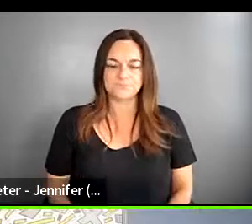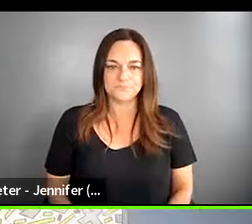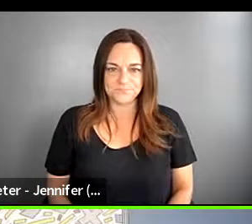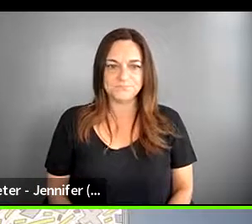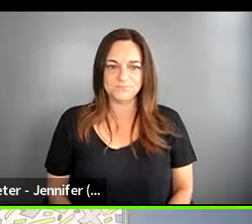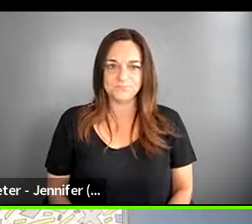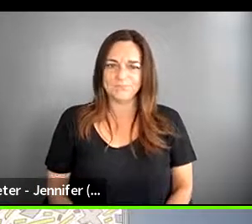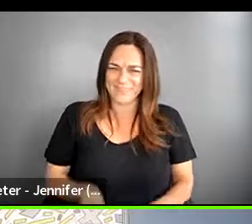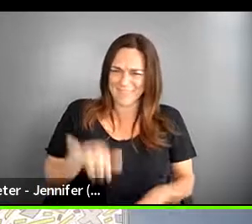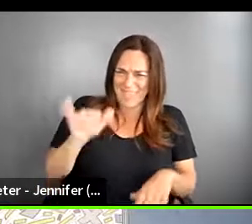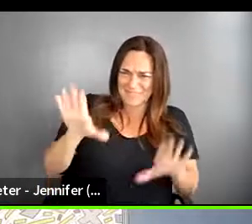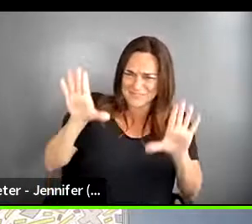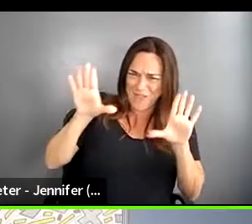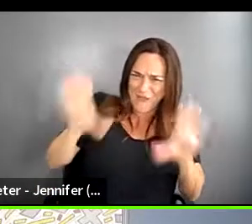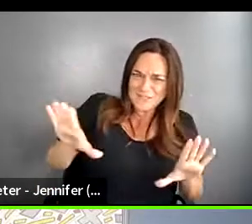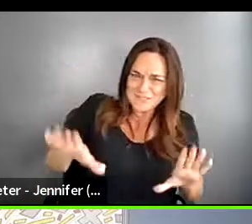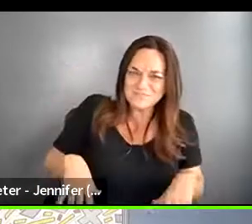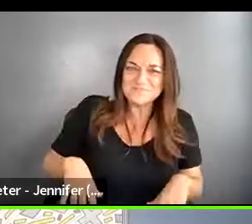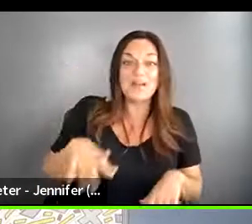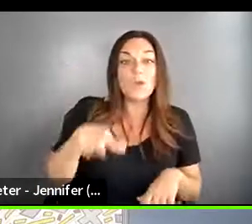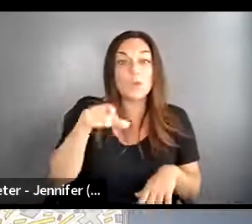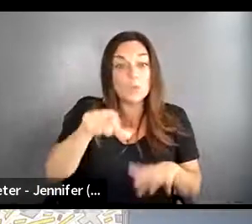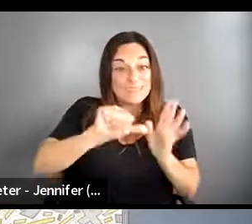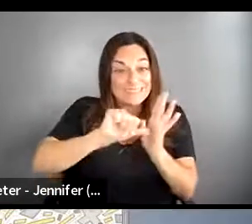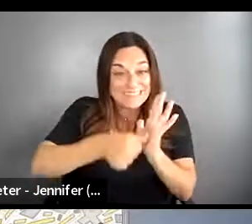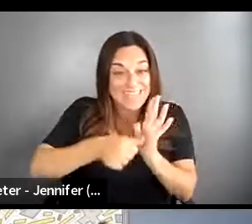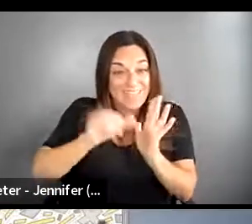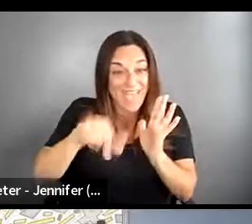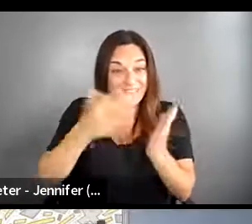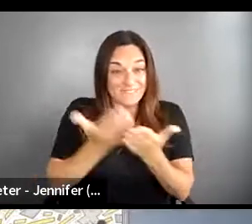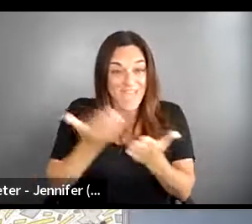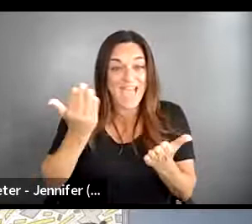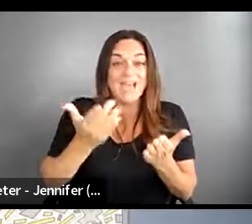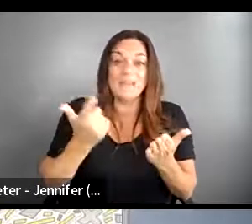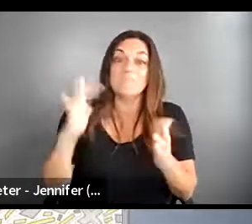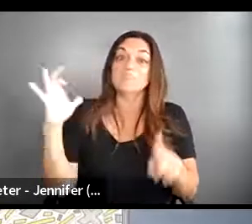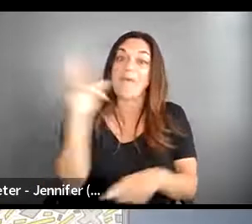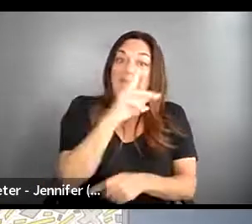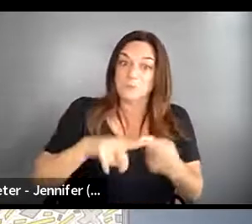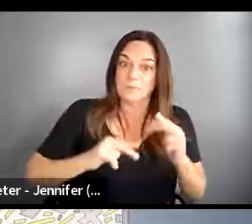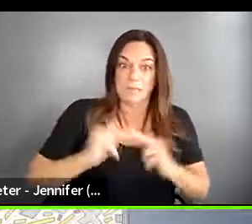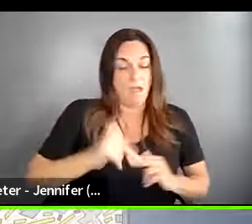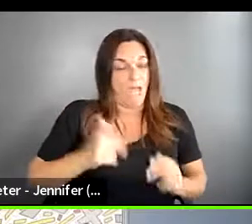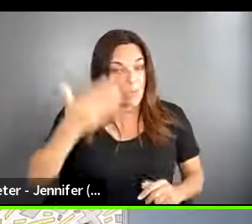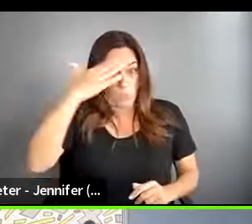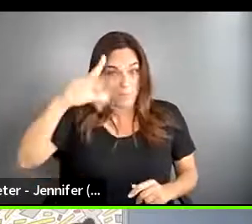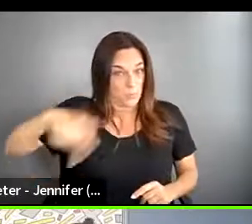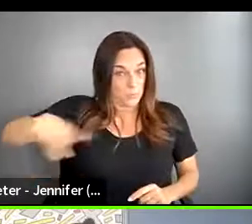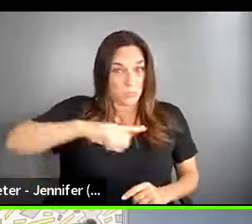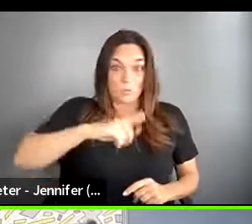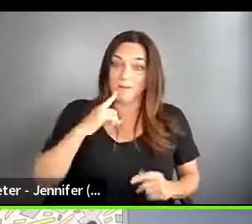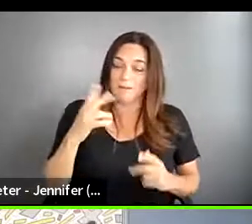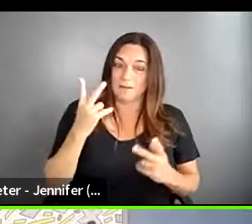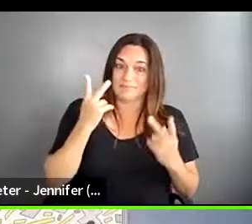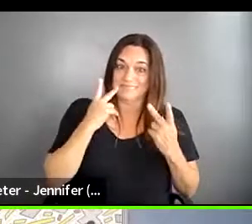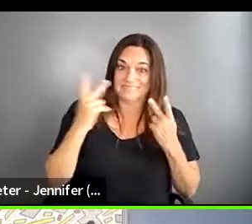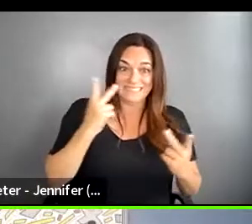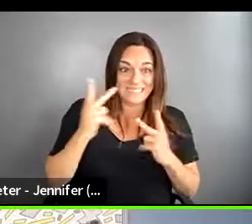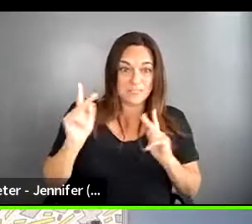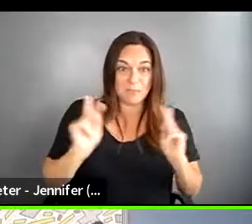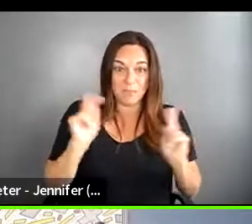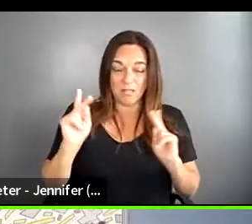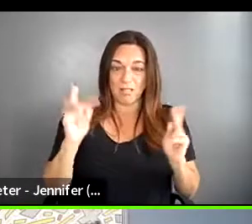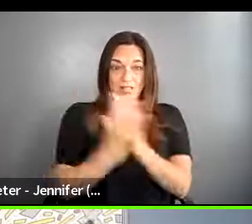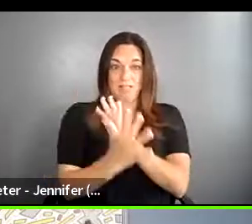That's awesome. And I think you highlighting the fact that being back in the building, I don't know about you all, but seeing People's Not Prison,